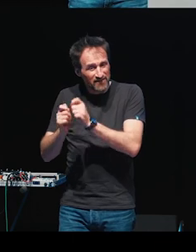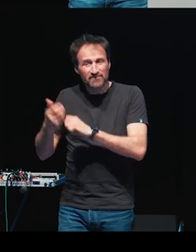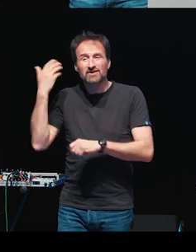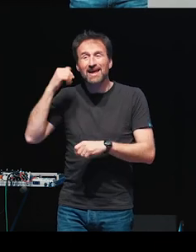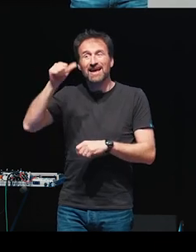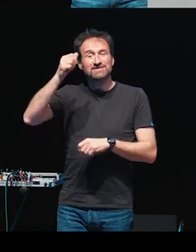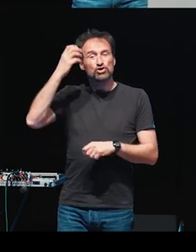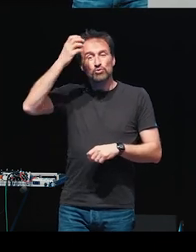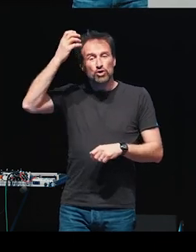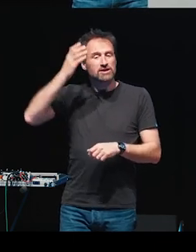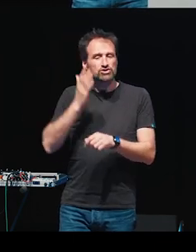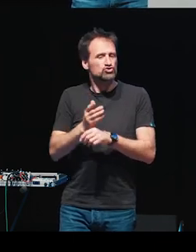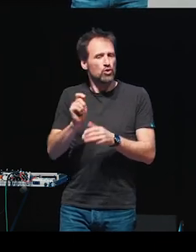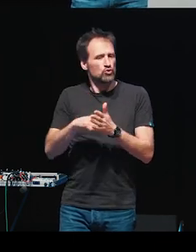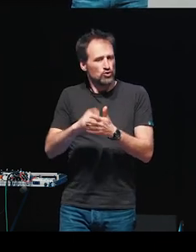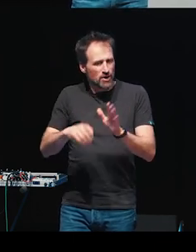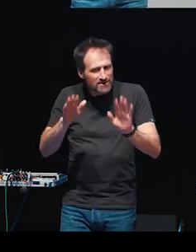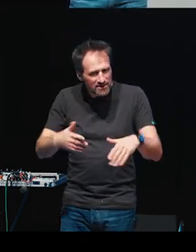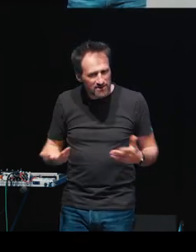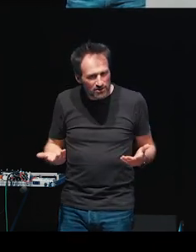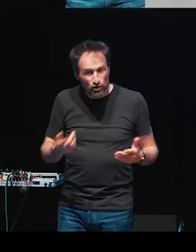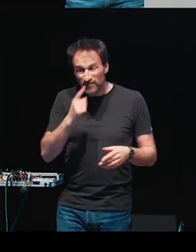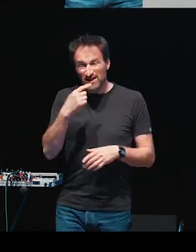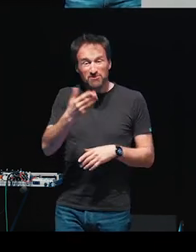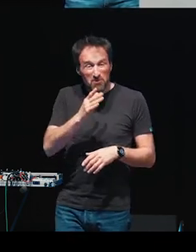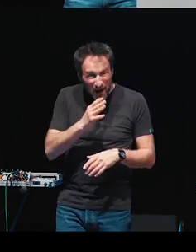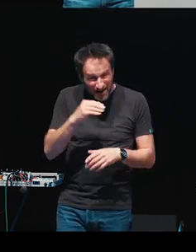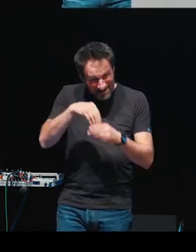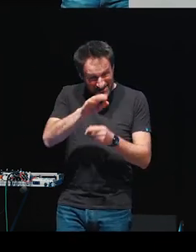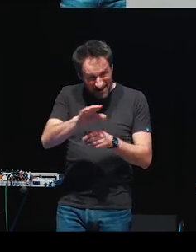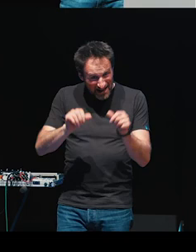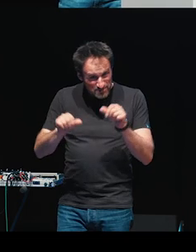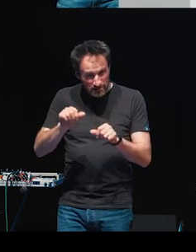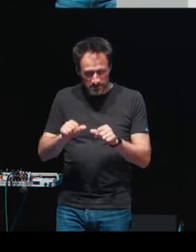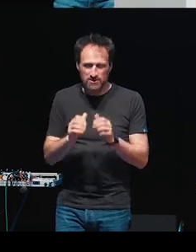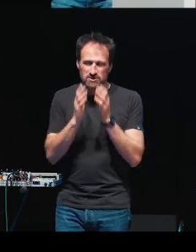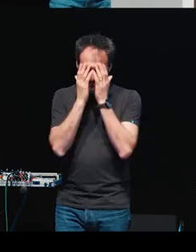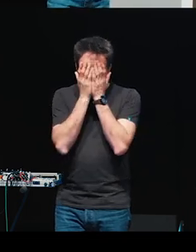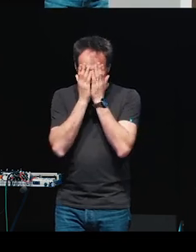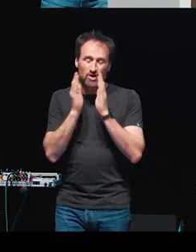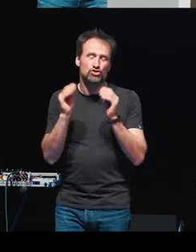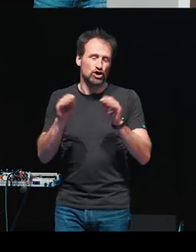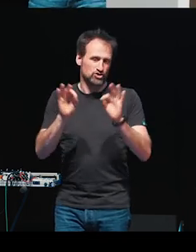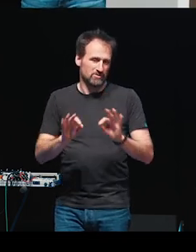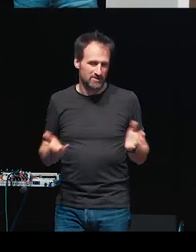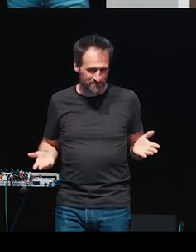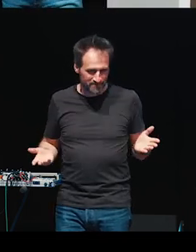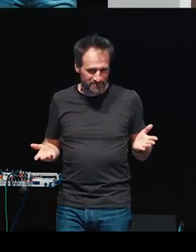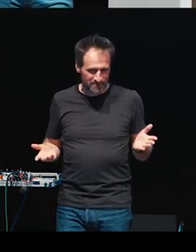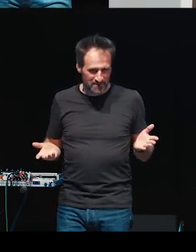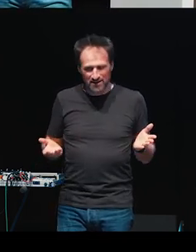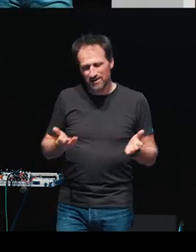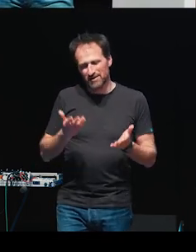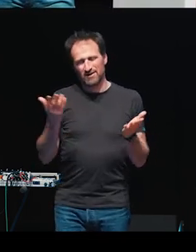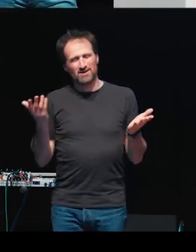invalid. And if there is a bug in your experiment, then it's a worse thing. So there are a lot of things which you could do where,